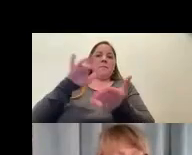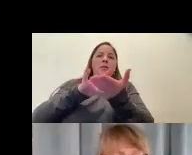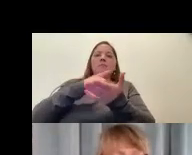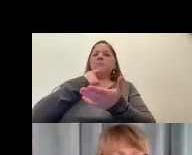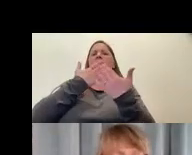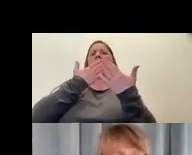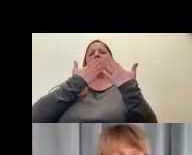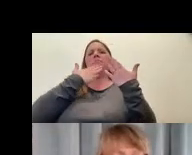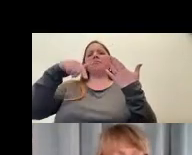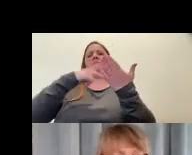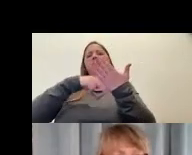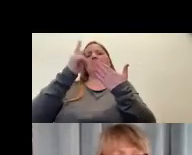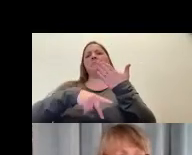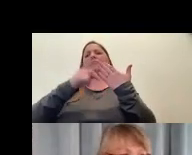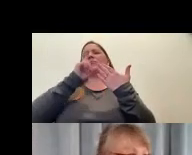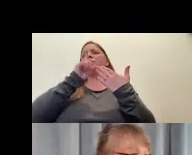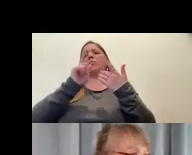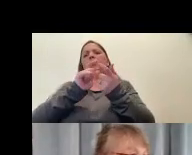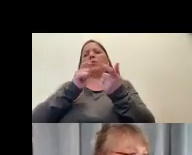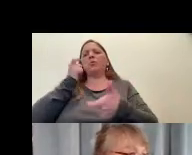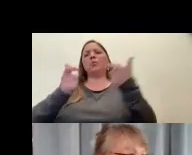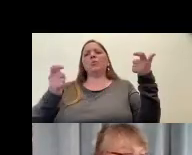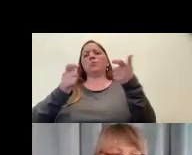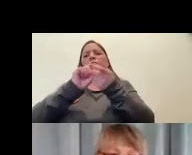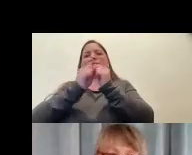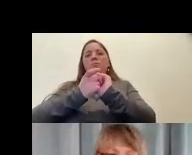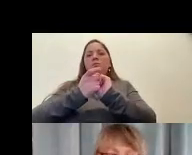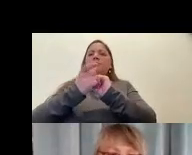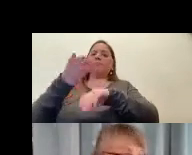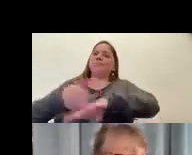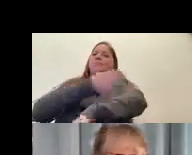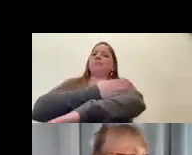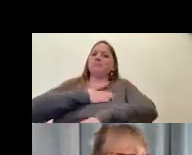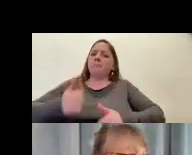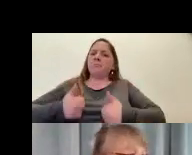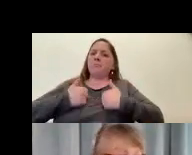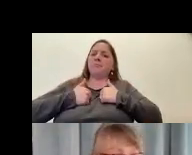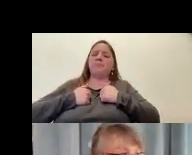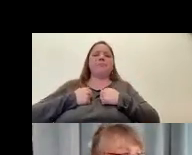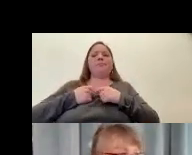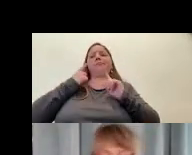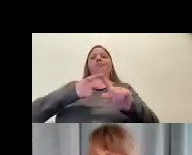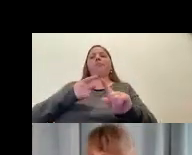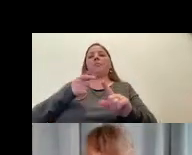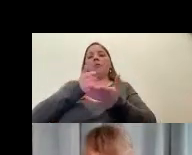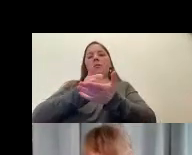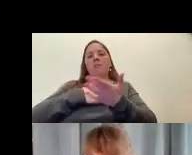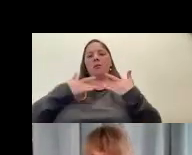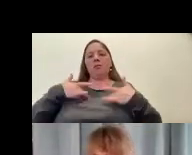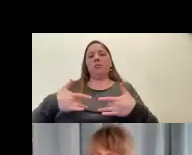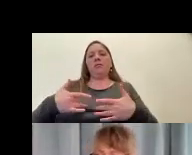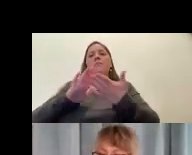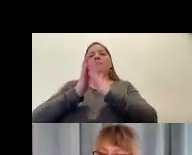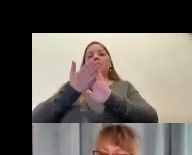change for my betterment of my life. Bottom line, you have helped my depression by being able to feel important again."